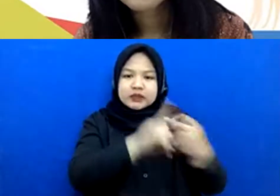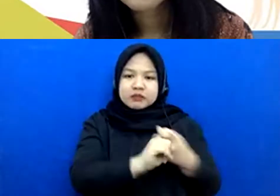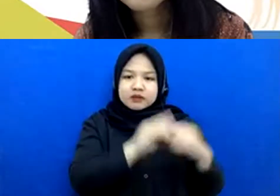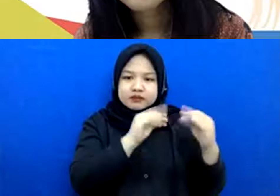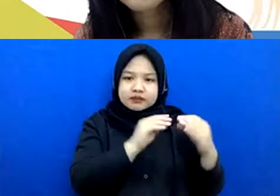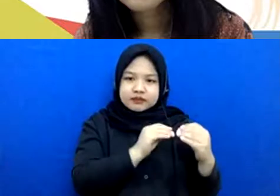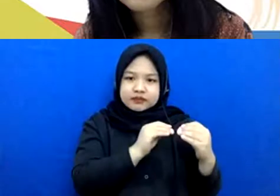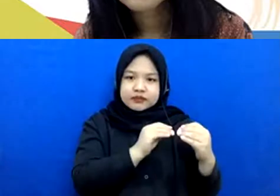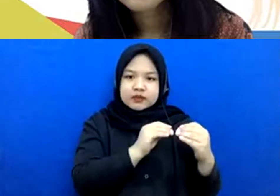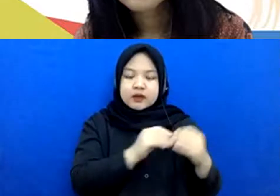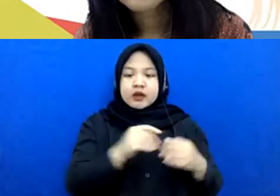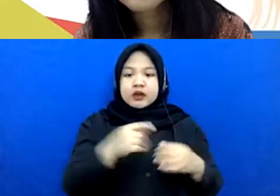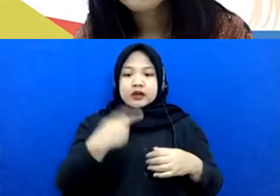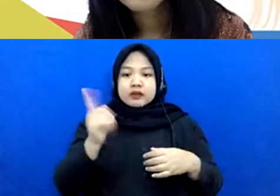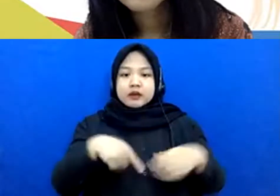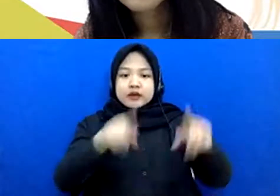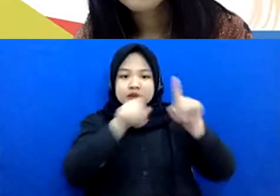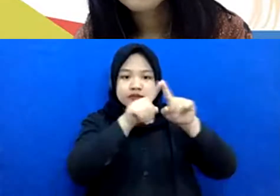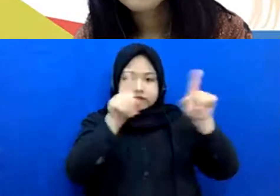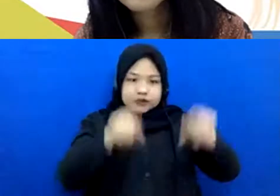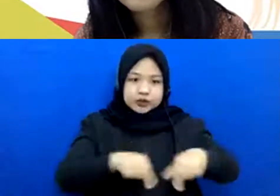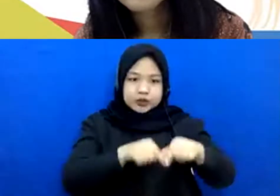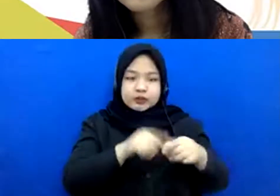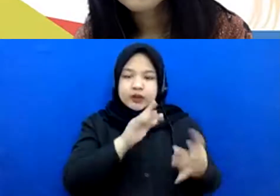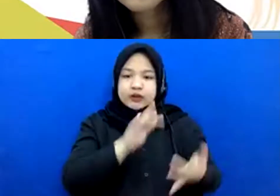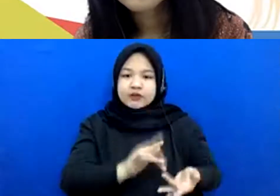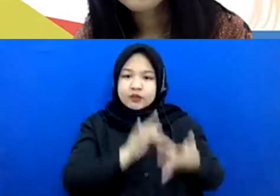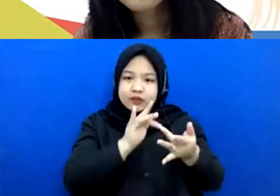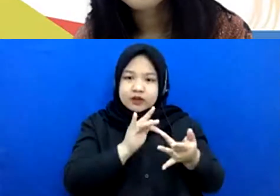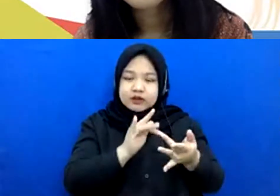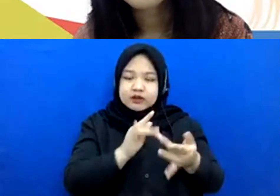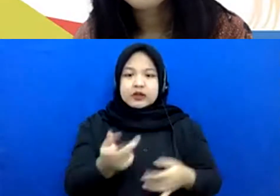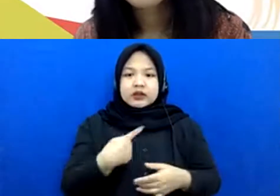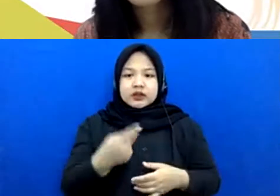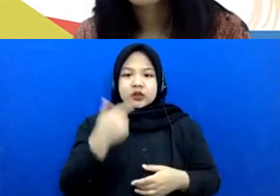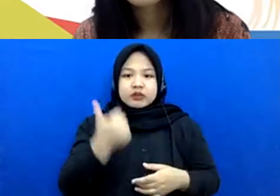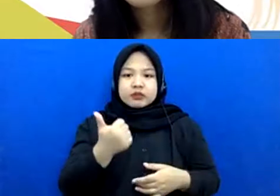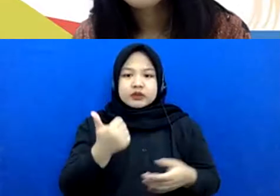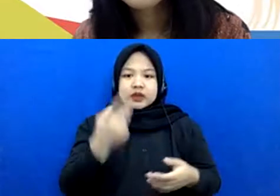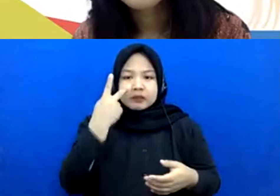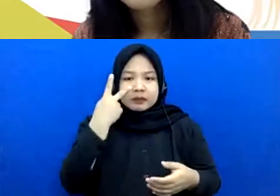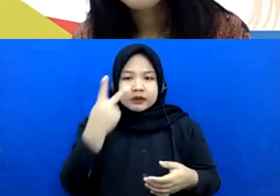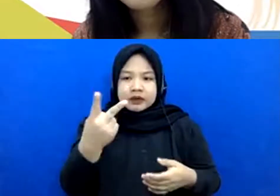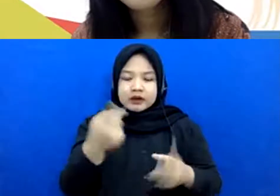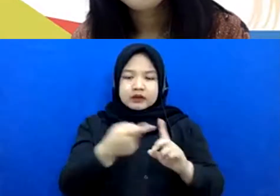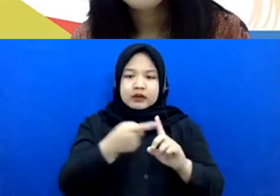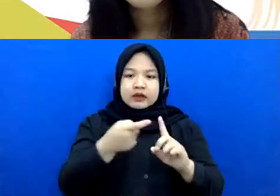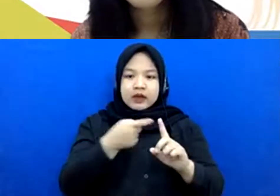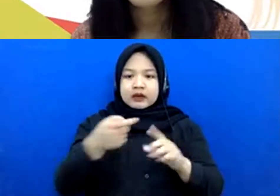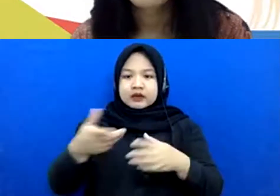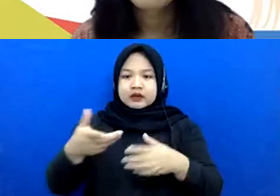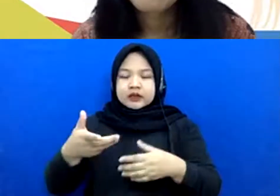formal instrument or formal report, we also can see from the social